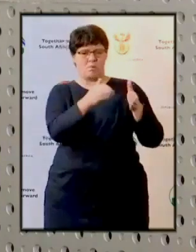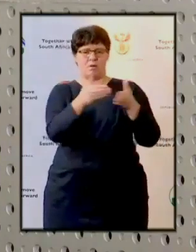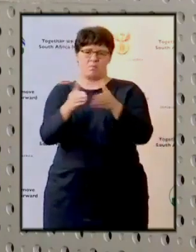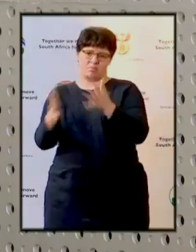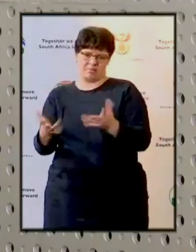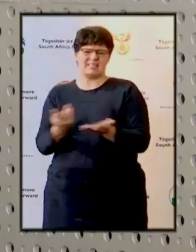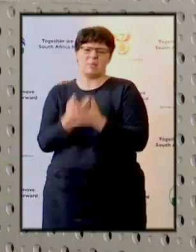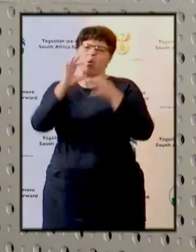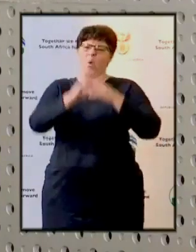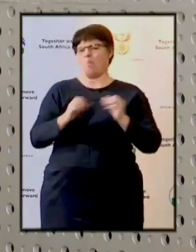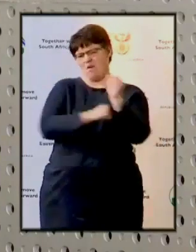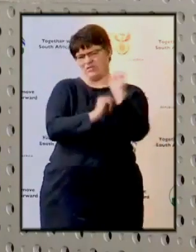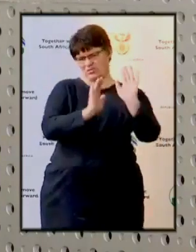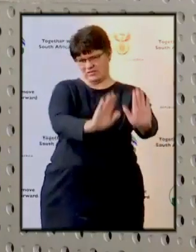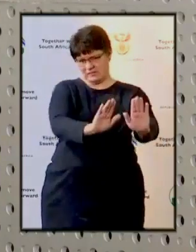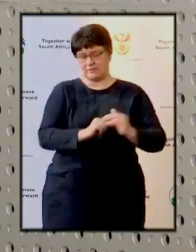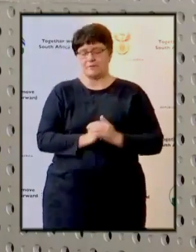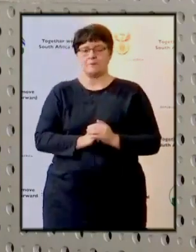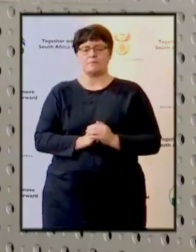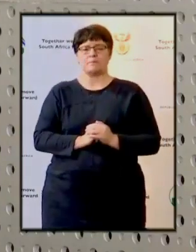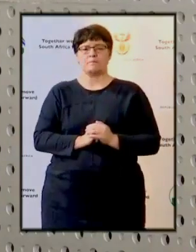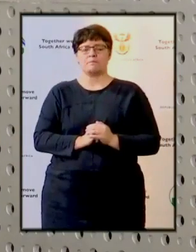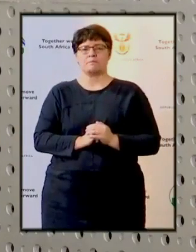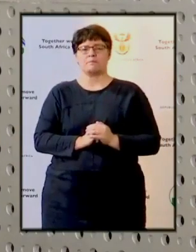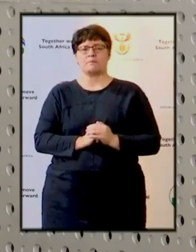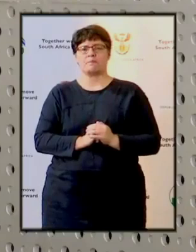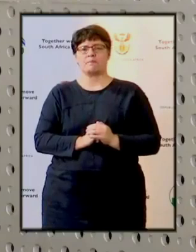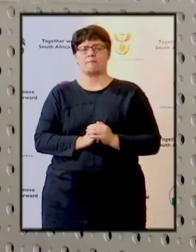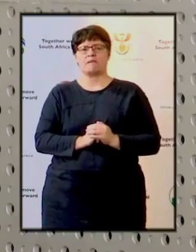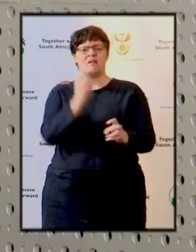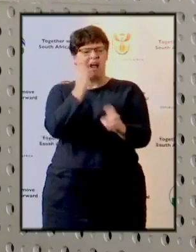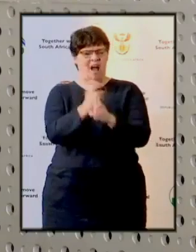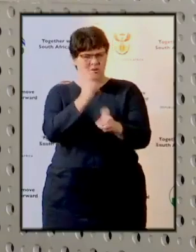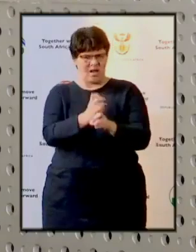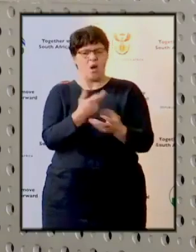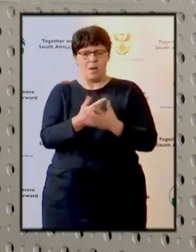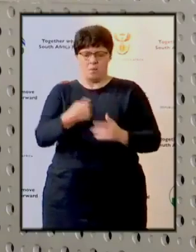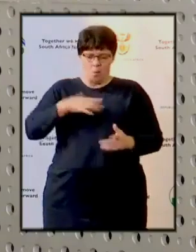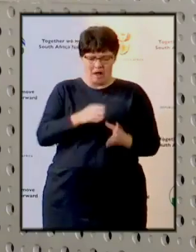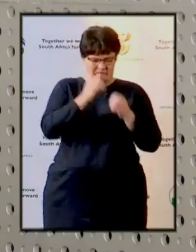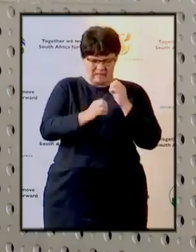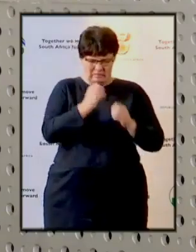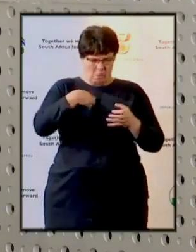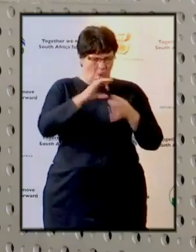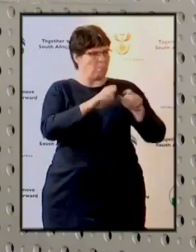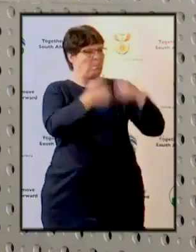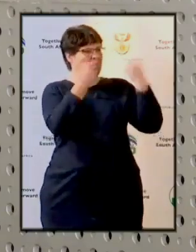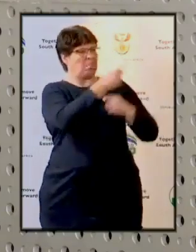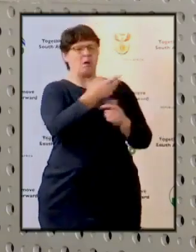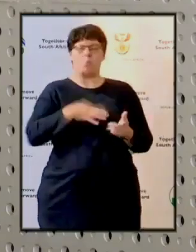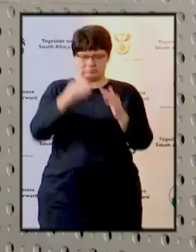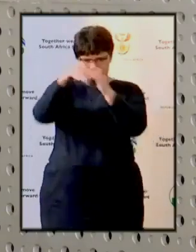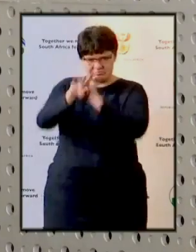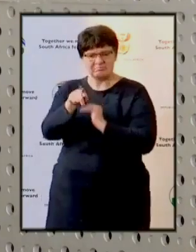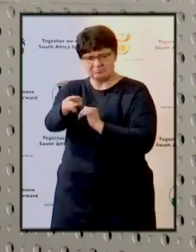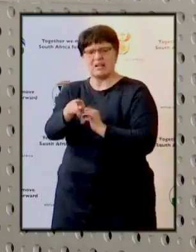office equipment. Sales of hardware to the general public has been opened or will be opening under